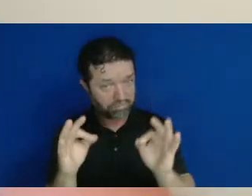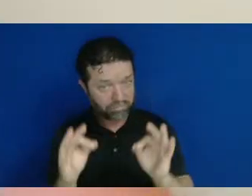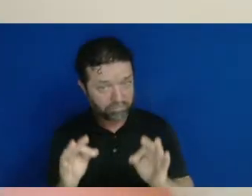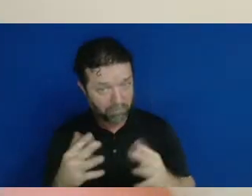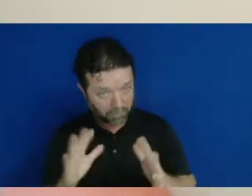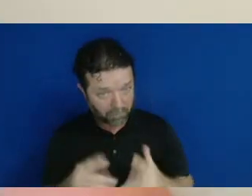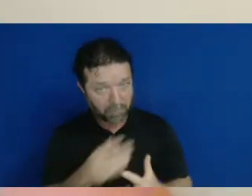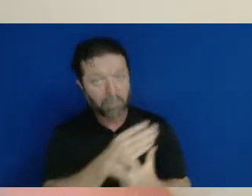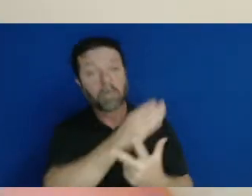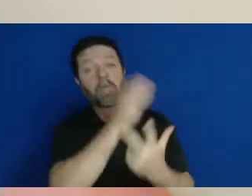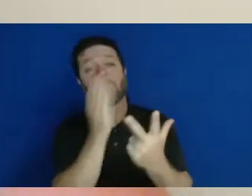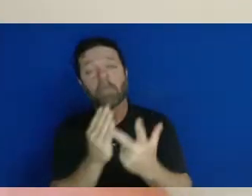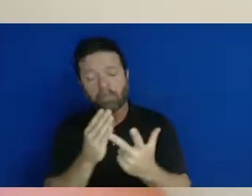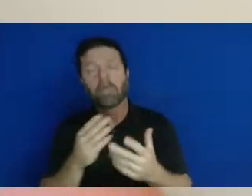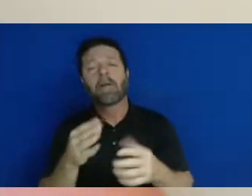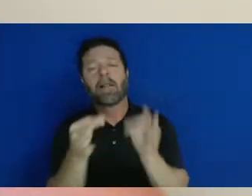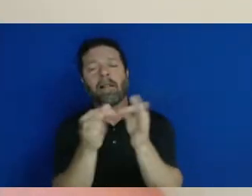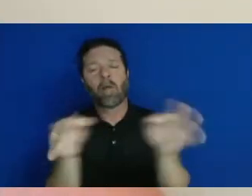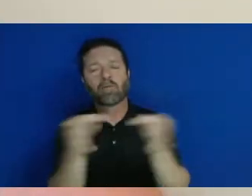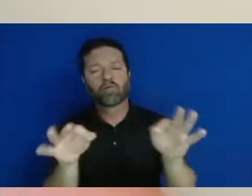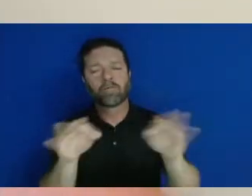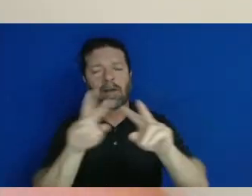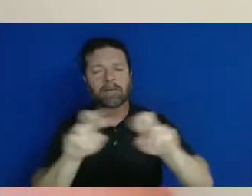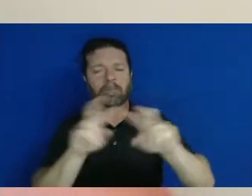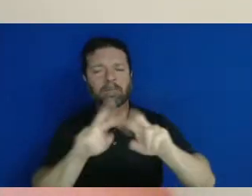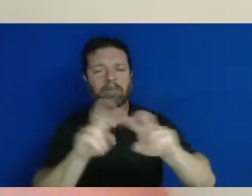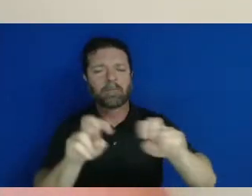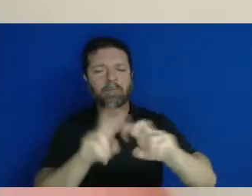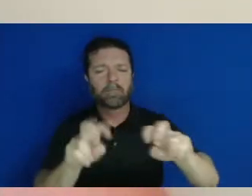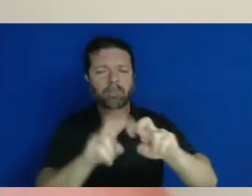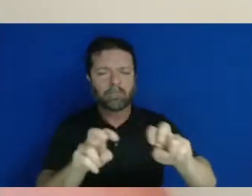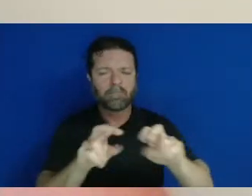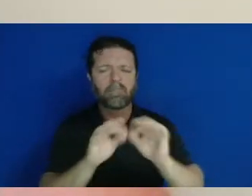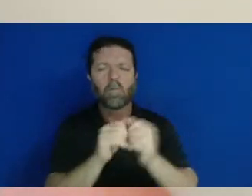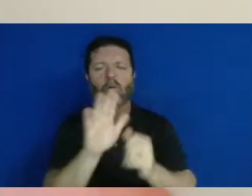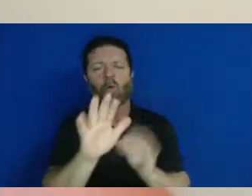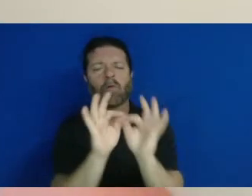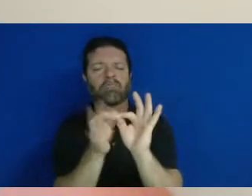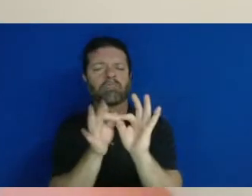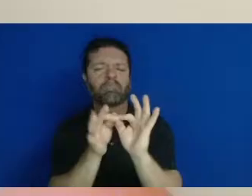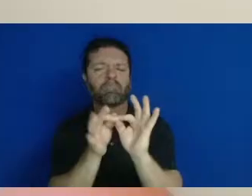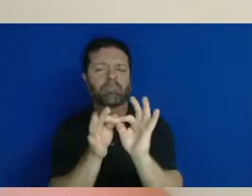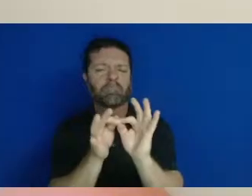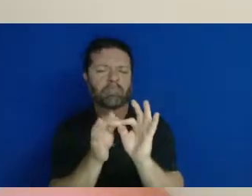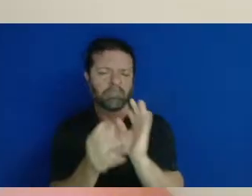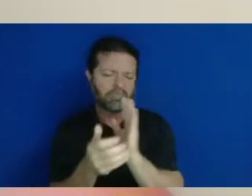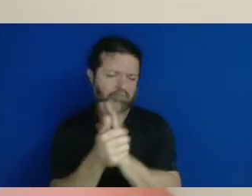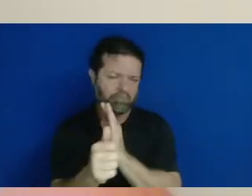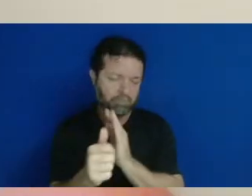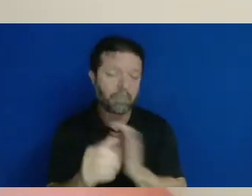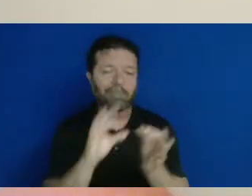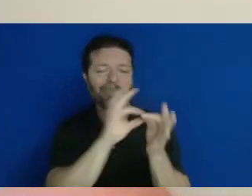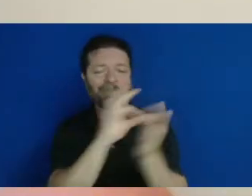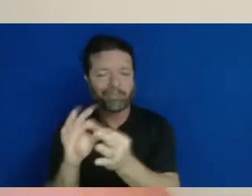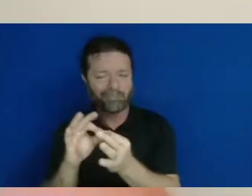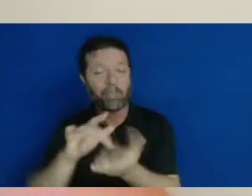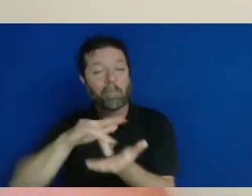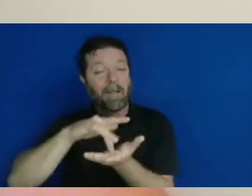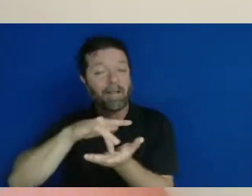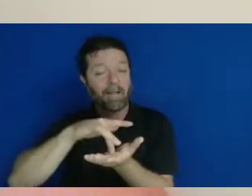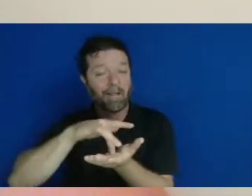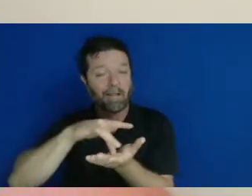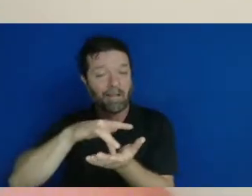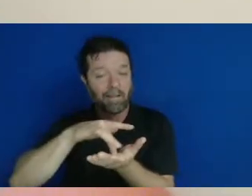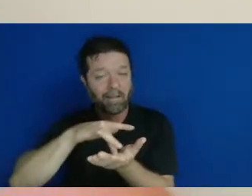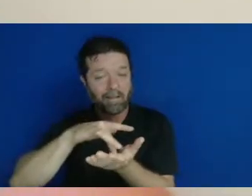assessment and specifically in medical interpreting assessment that you go over. And then if you